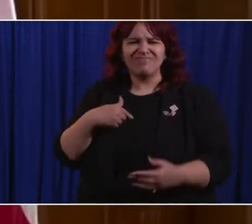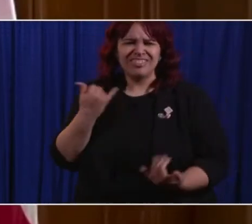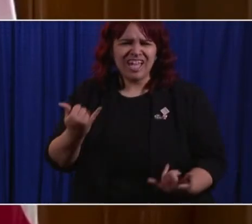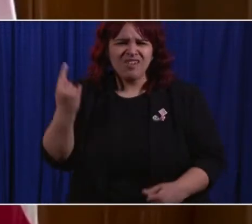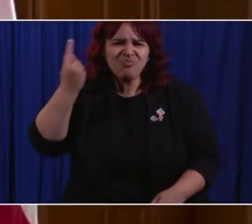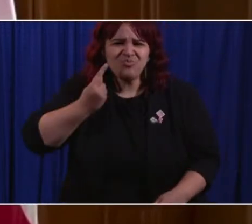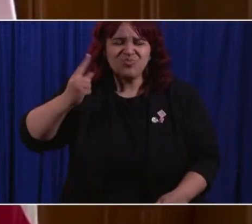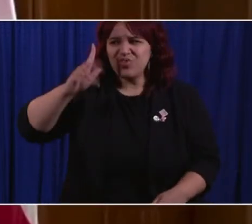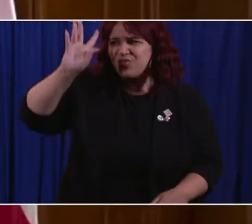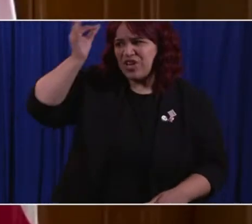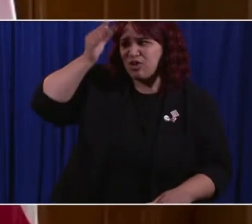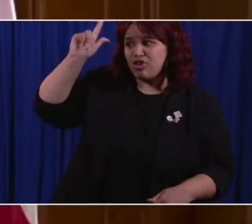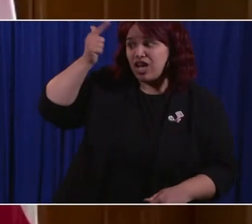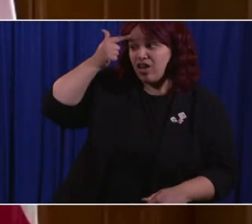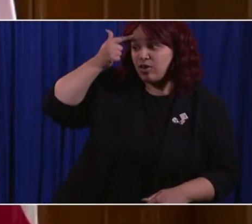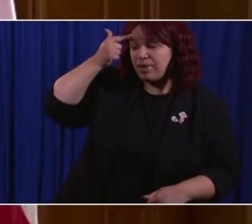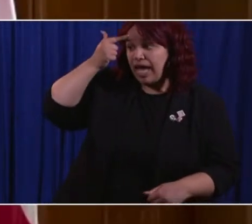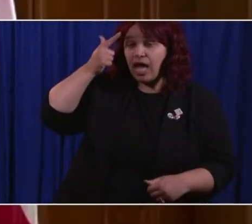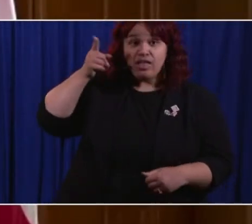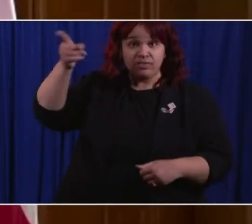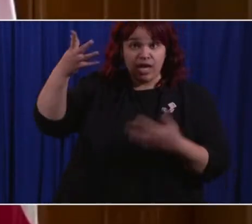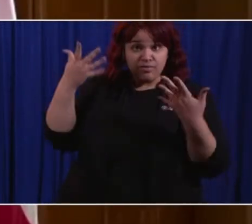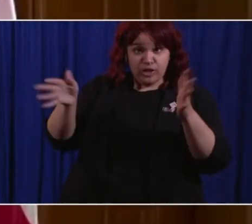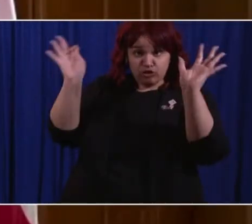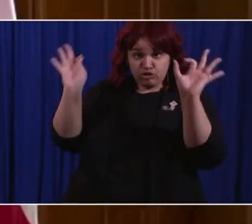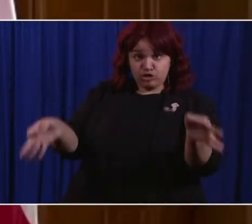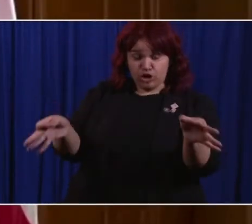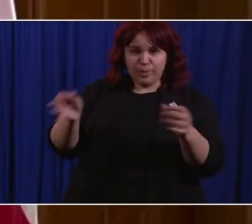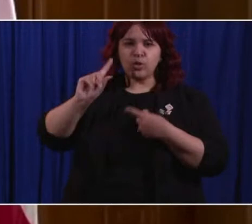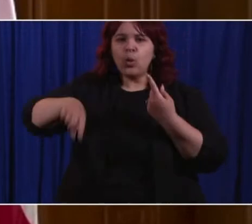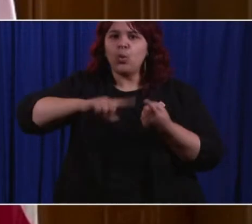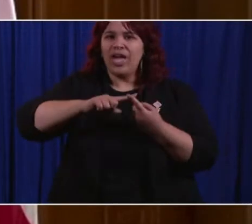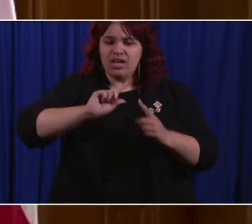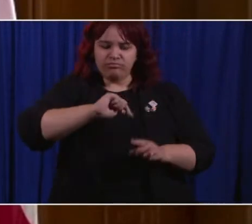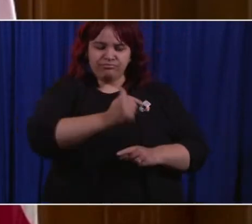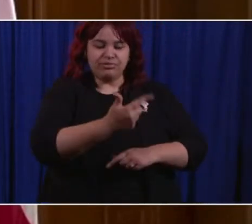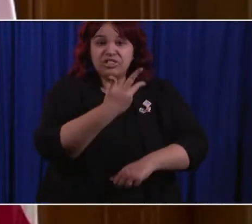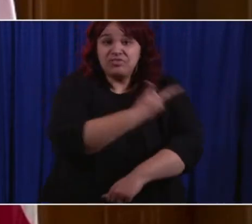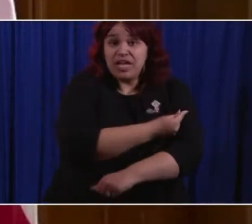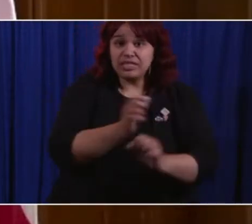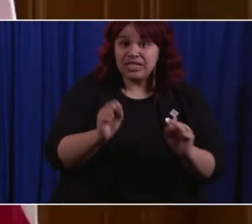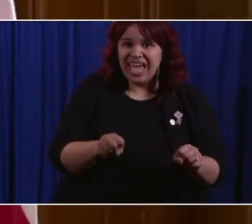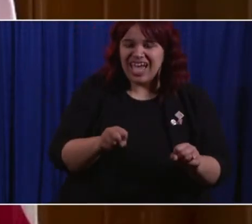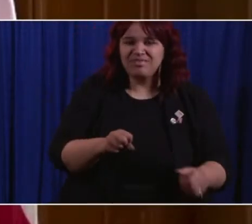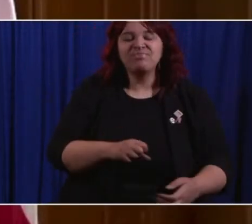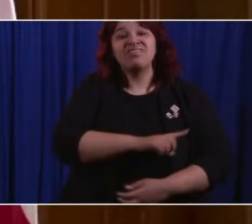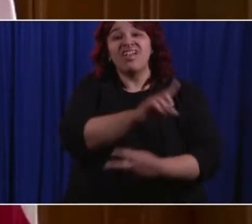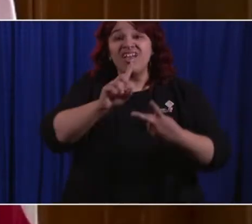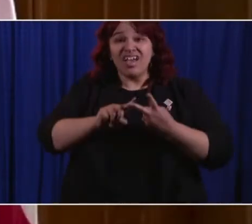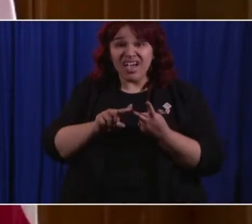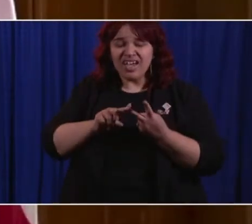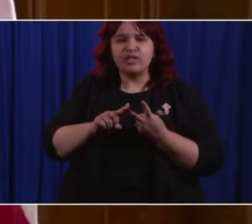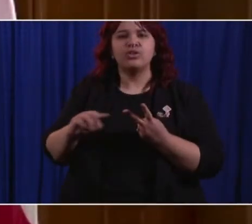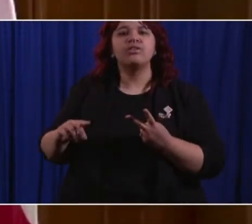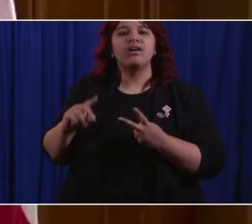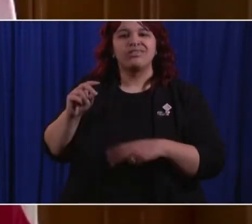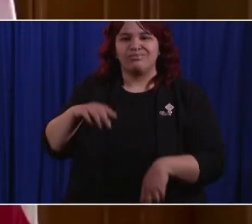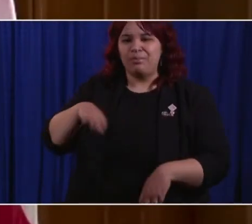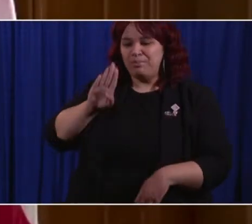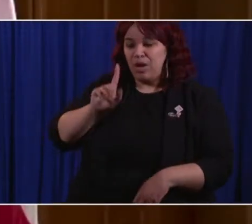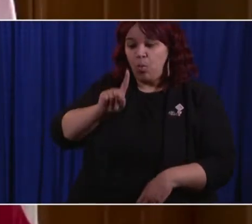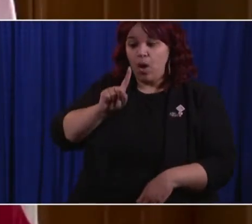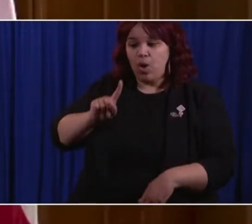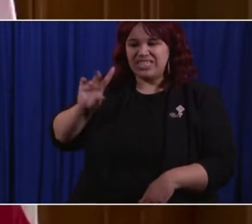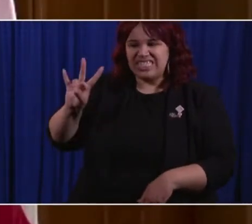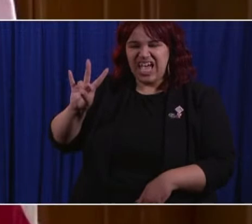12 plus in light of the highly contagious UK variant that's now the dominant strain? I'm going to let Dr.